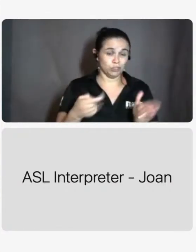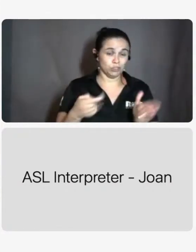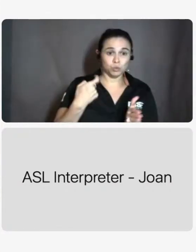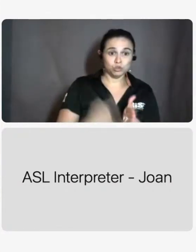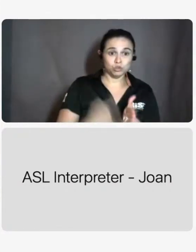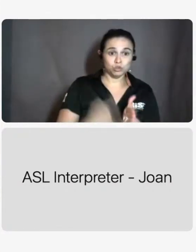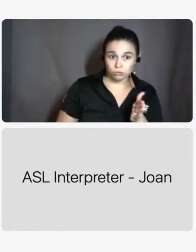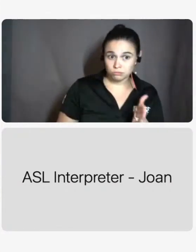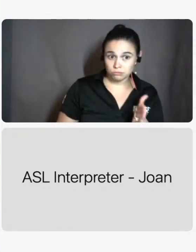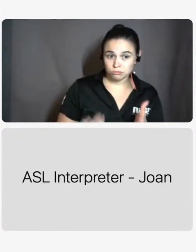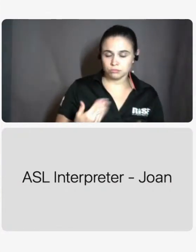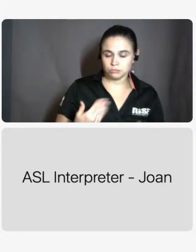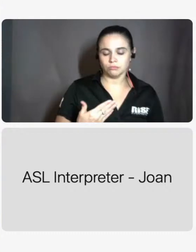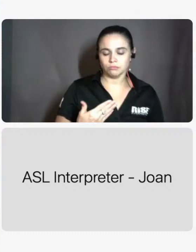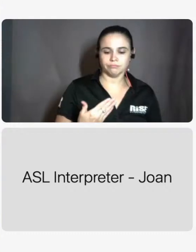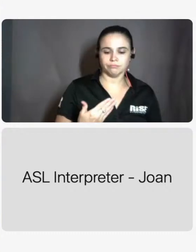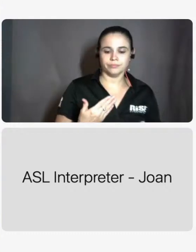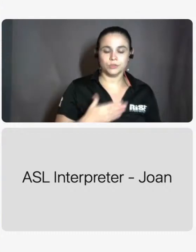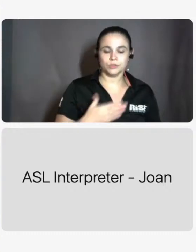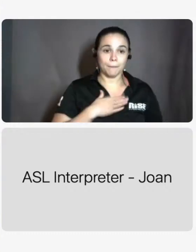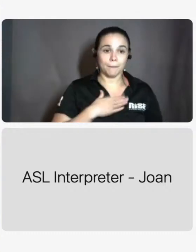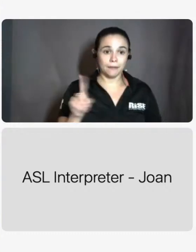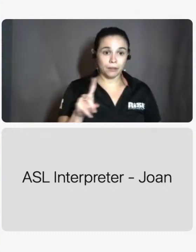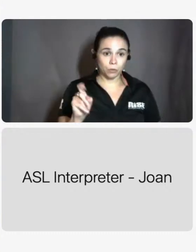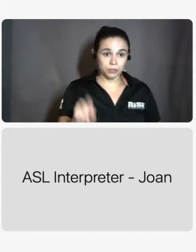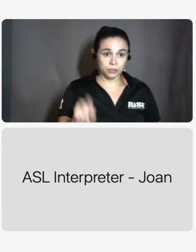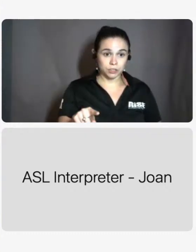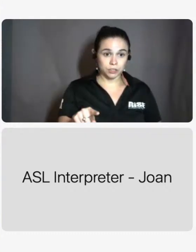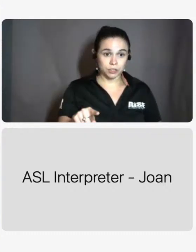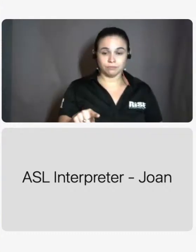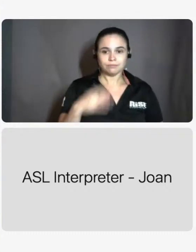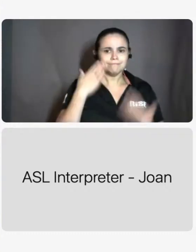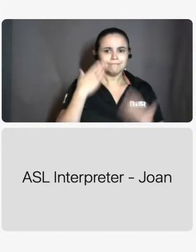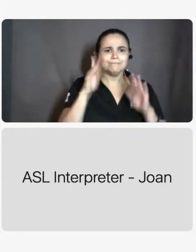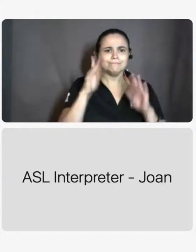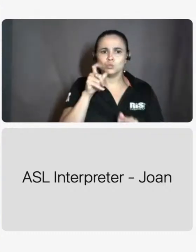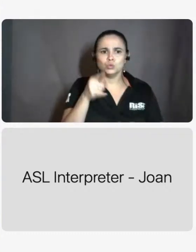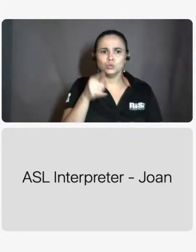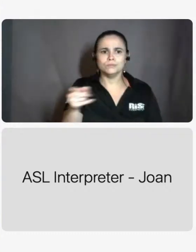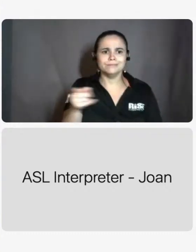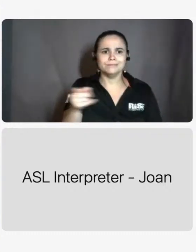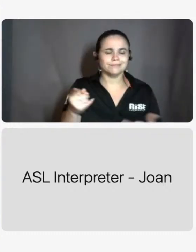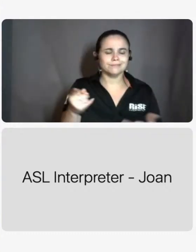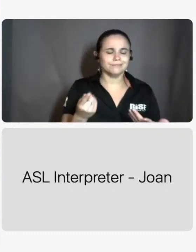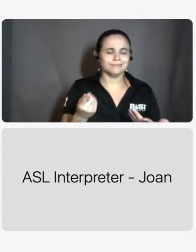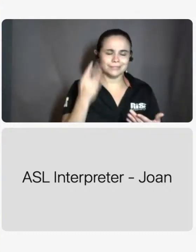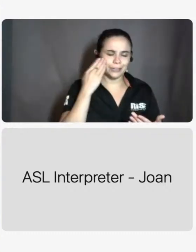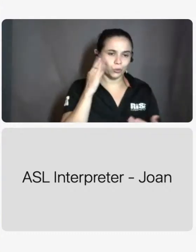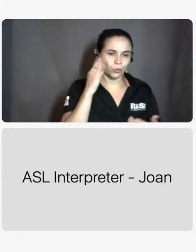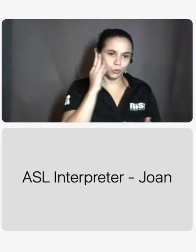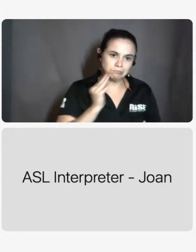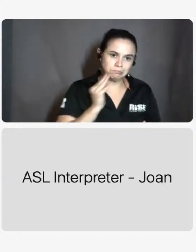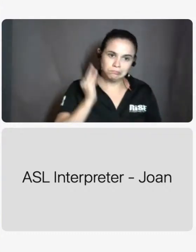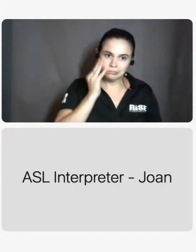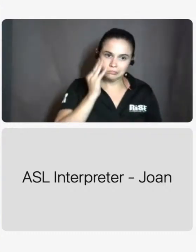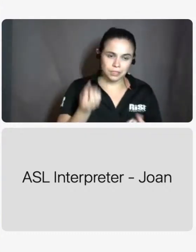for whether it's Jeremy, Terry, you've been doing this for a number of years now. There was a neighboring school district that